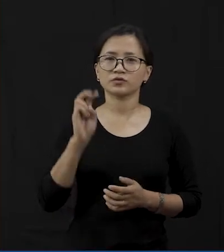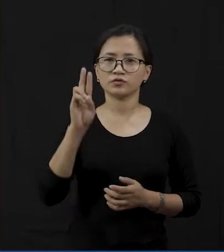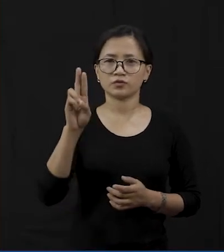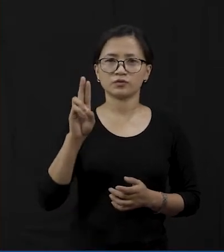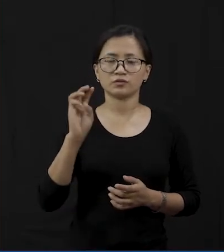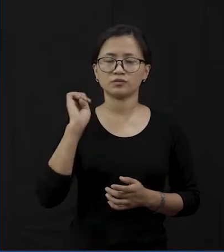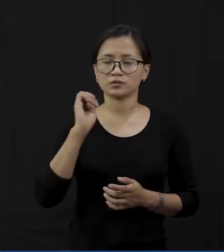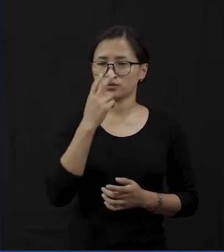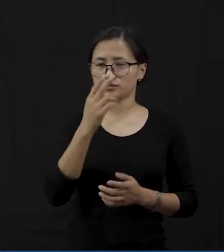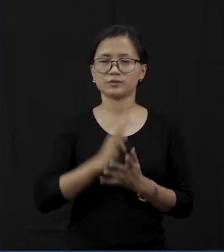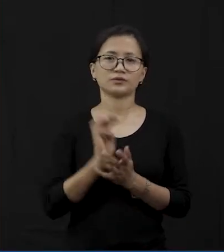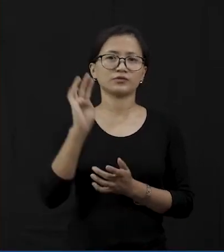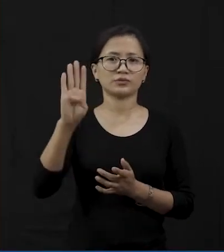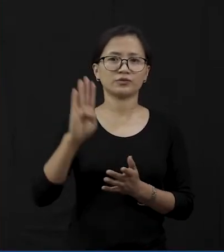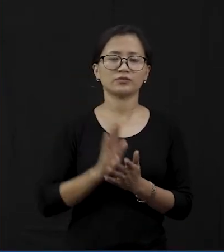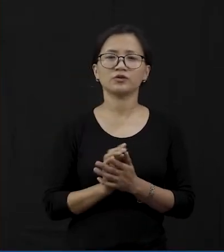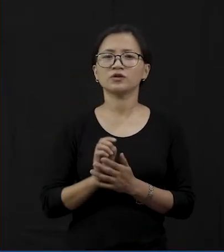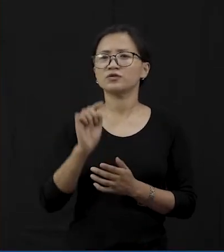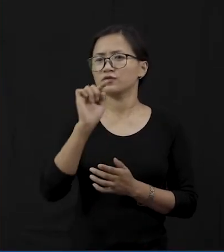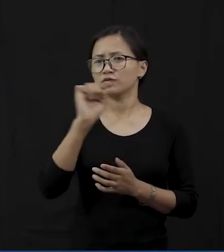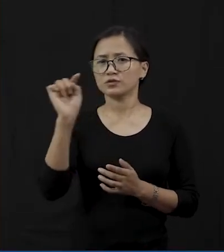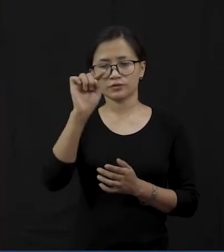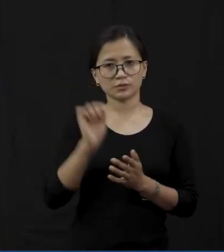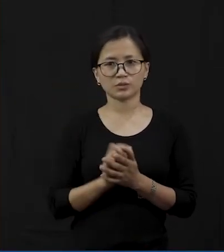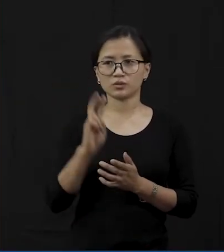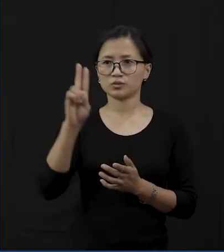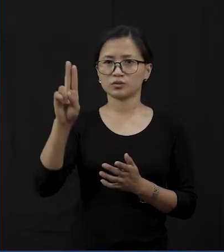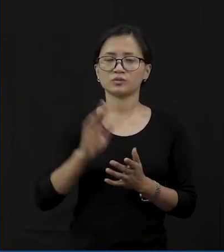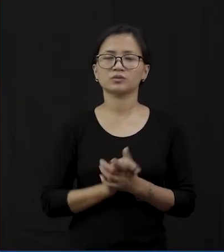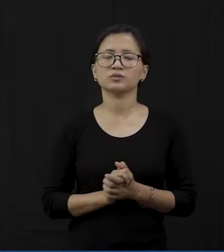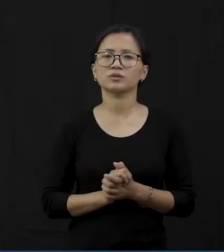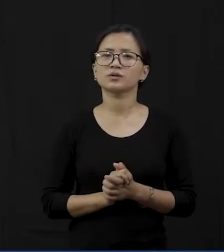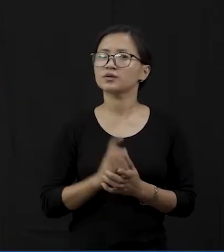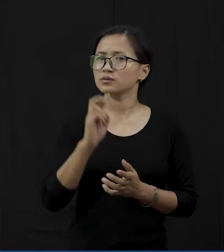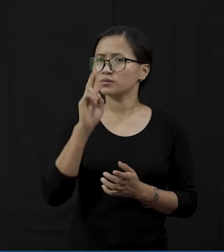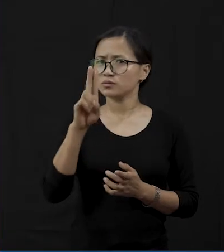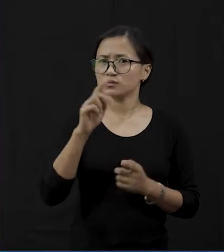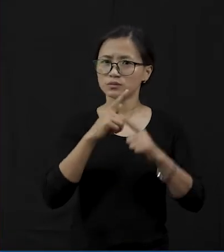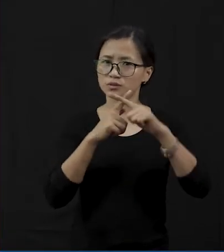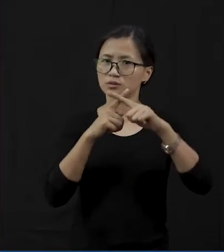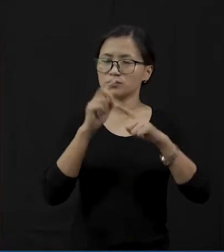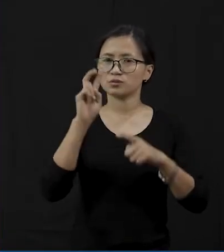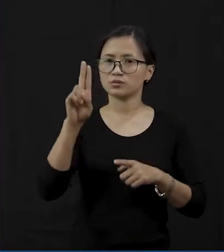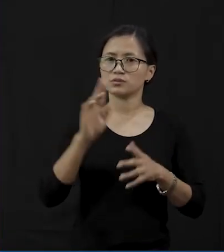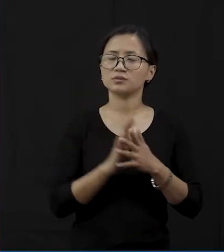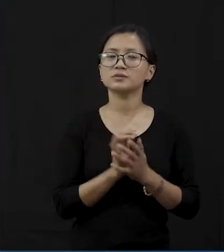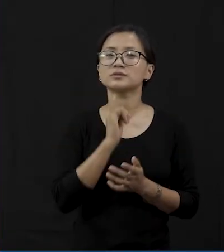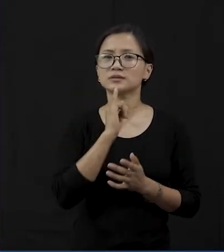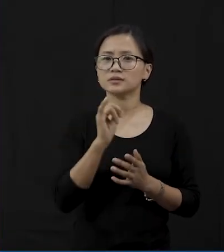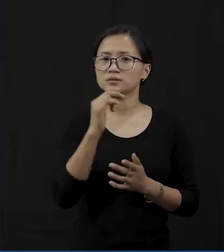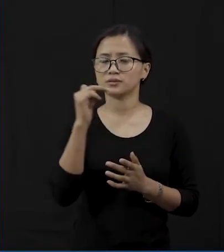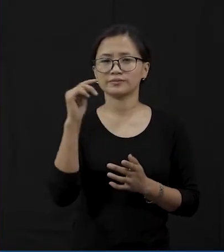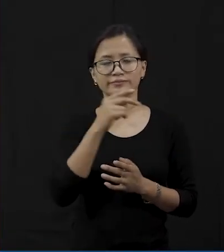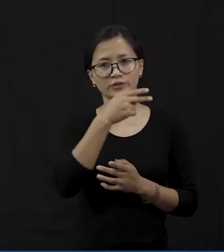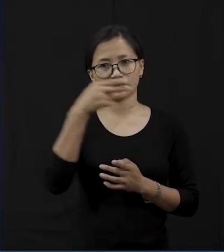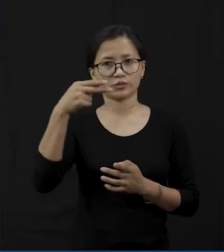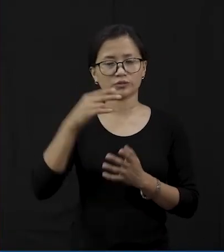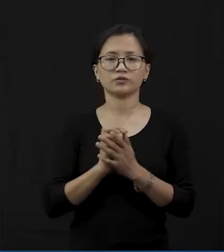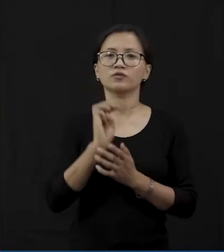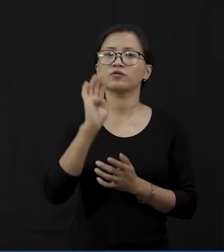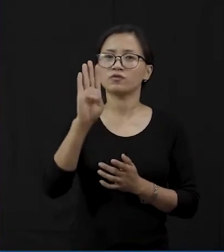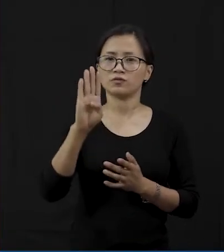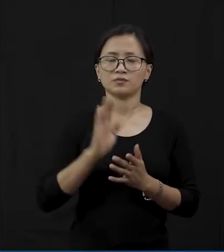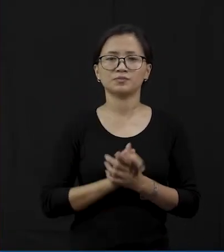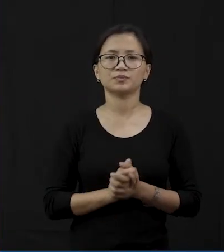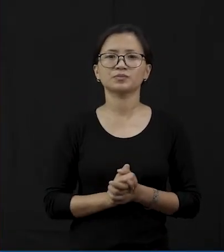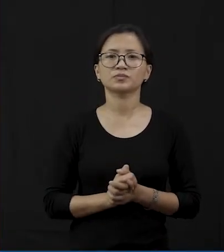it by 2. So 4 divided by 2, you get 2 into 2 is 4. So you get a